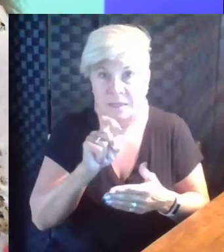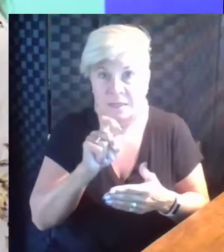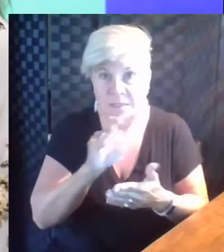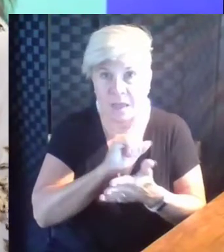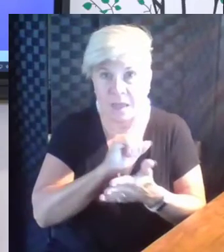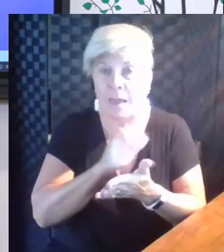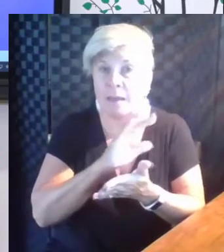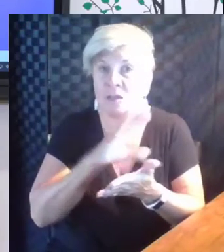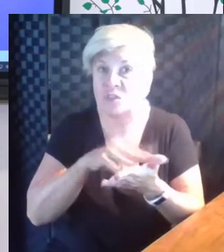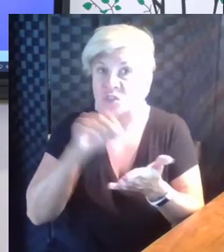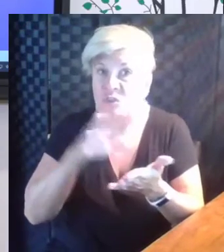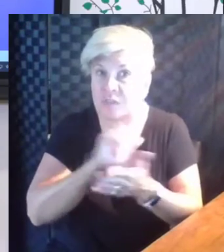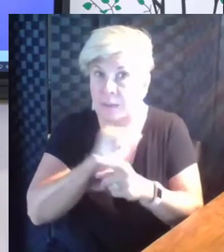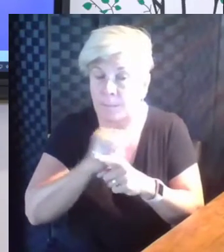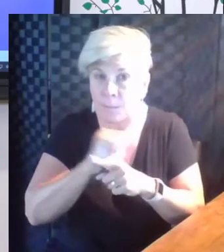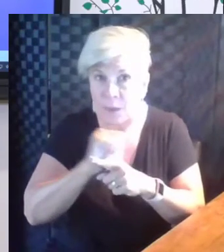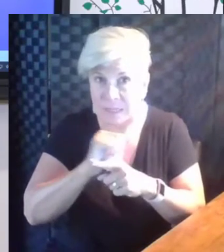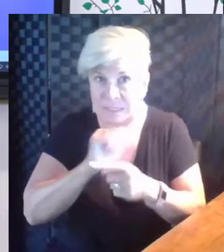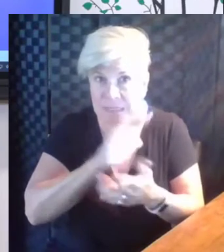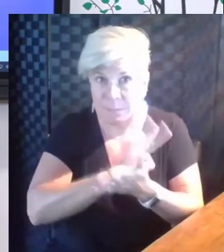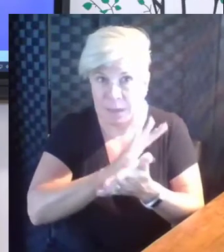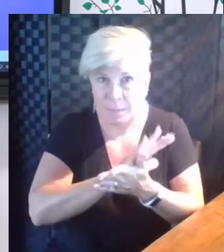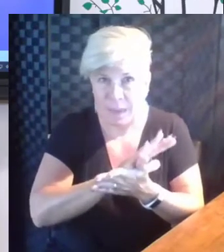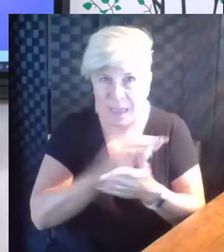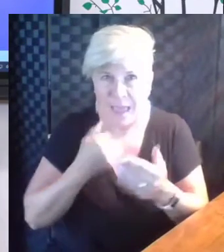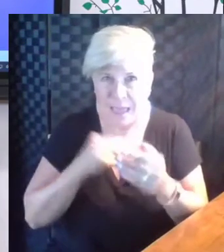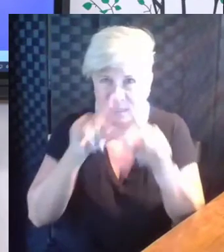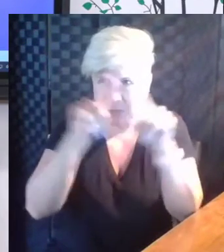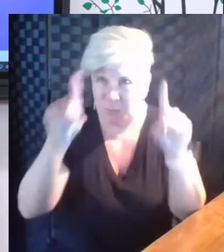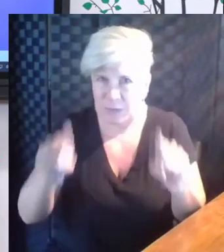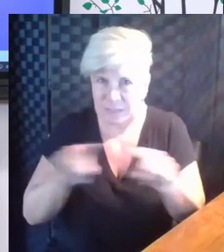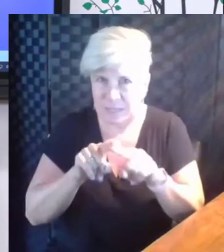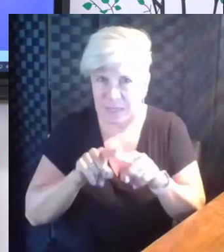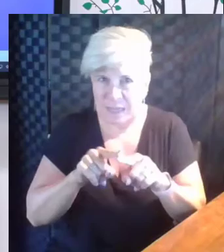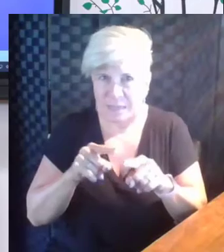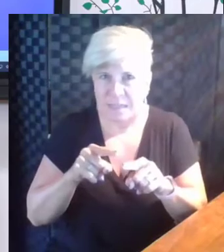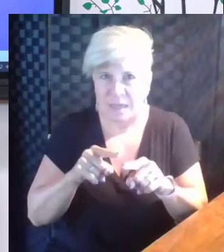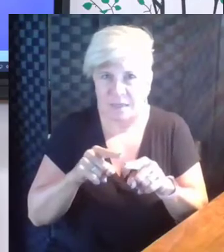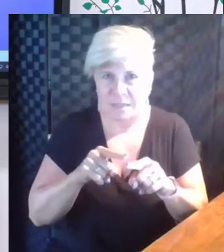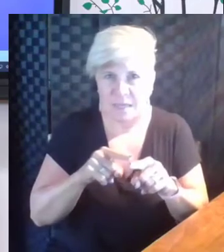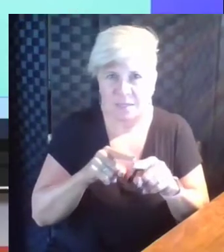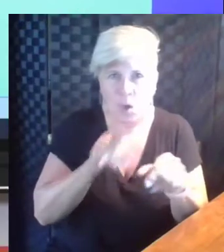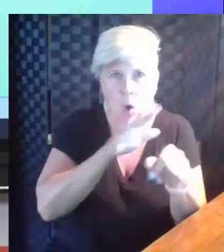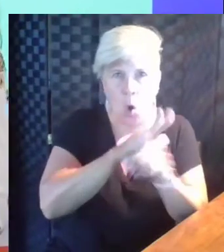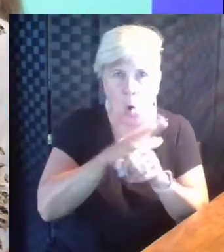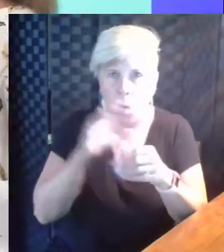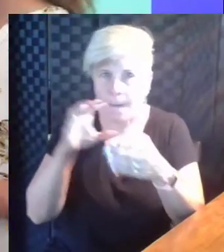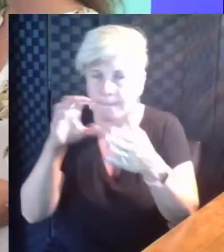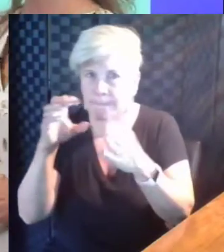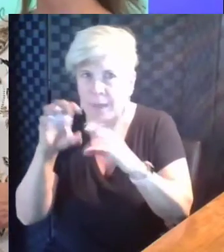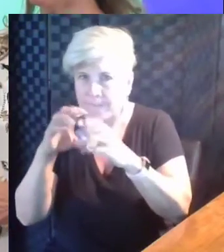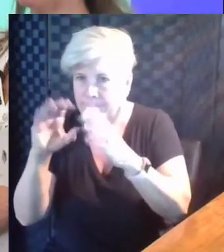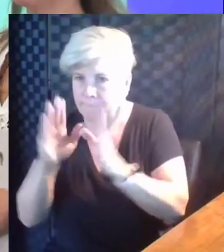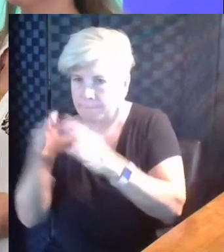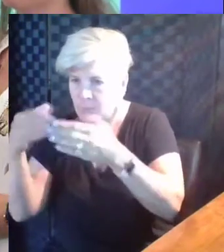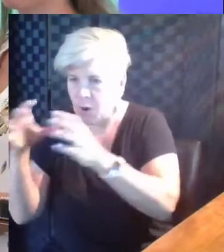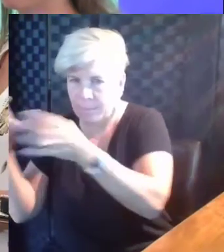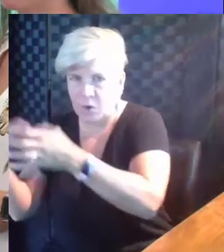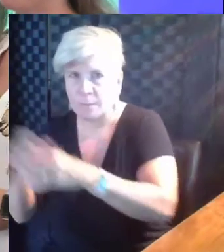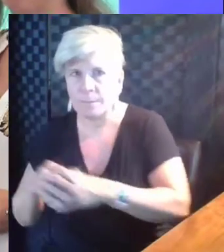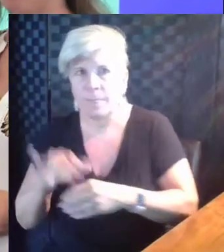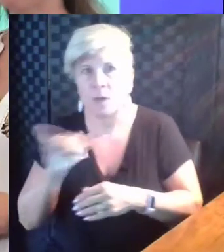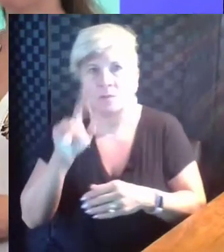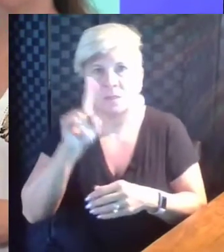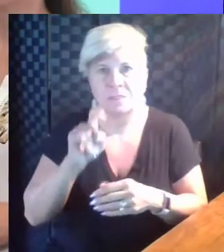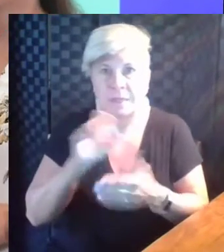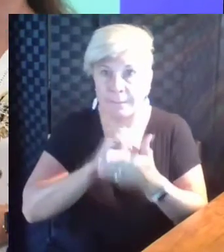student practice page. It's the one that has this little rectangle here and it says whole and part and part. You're going to need that, and you're also going to